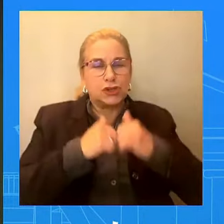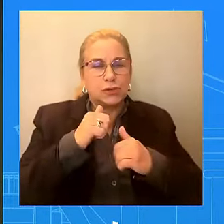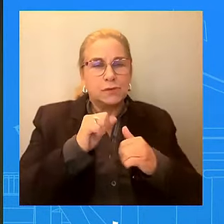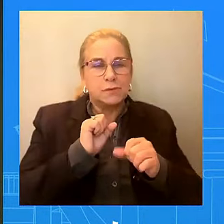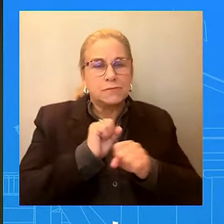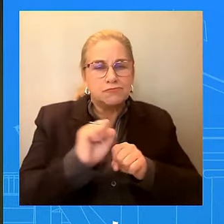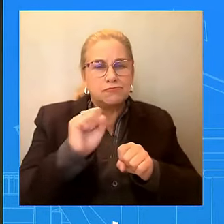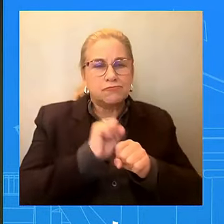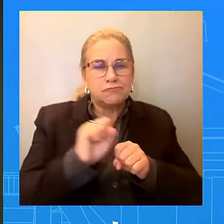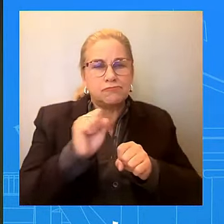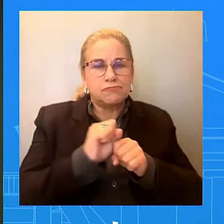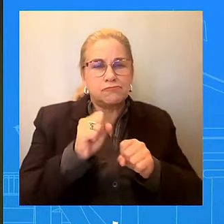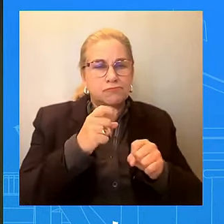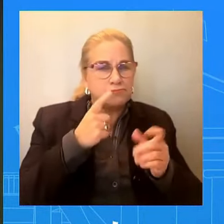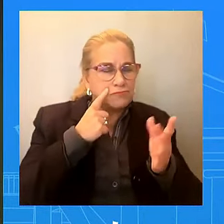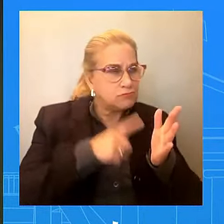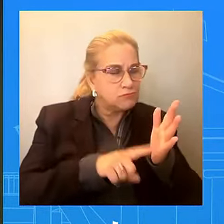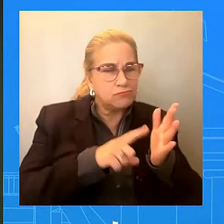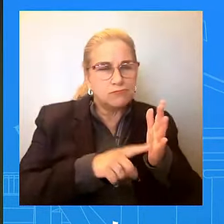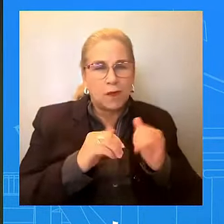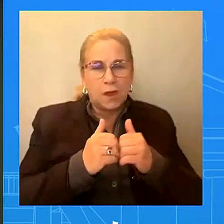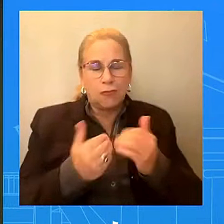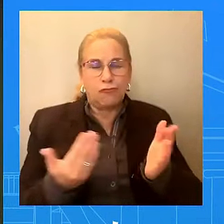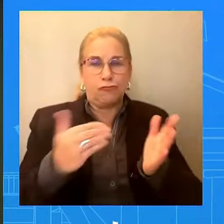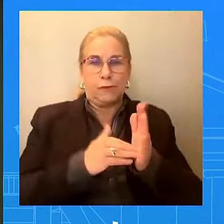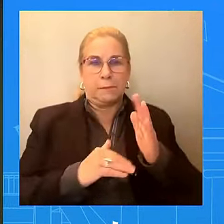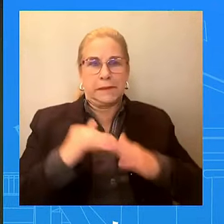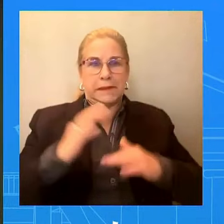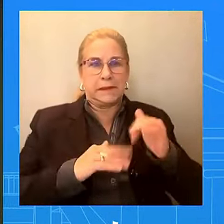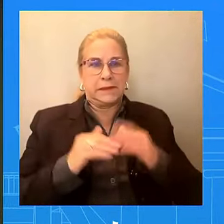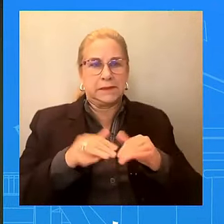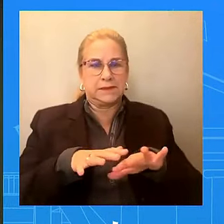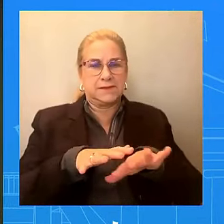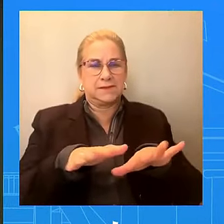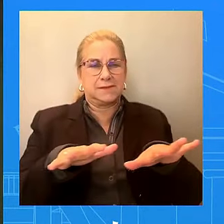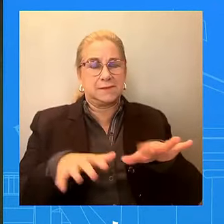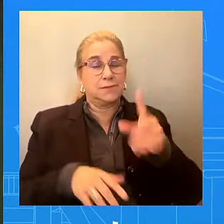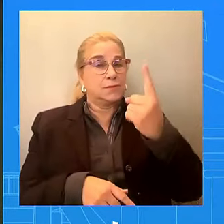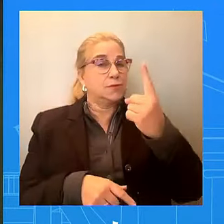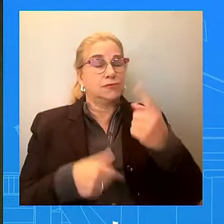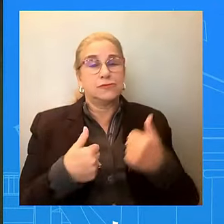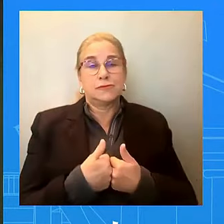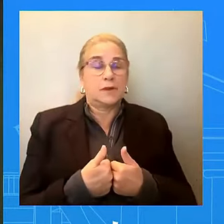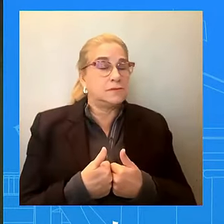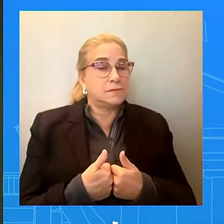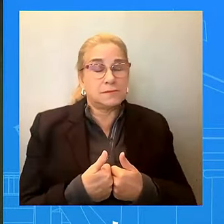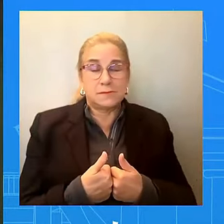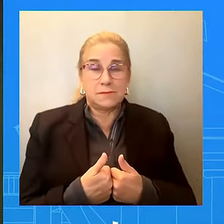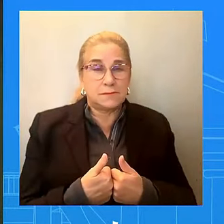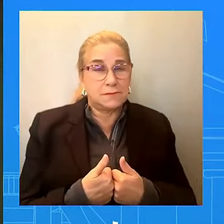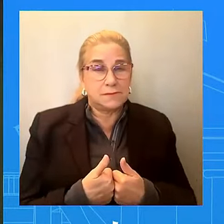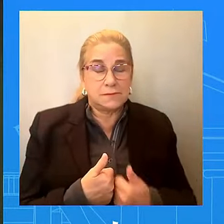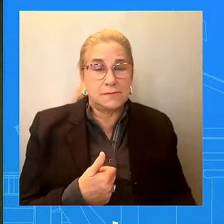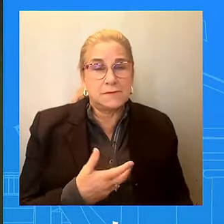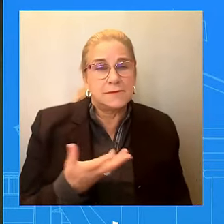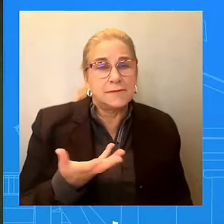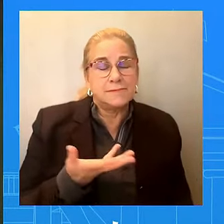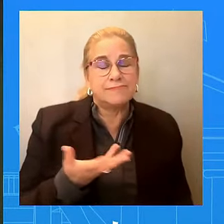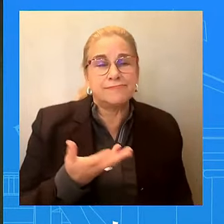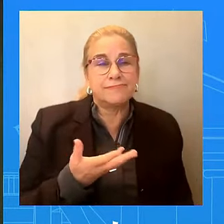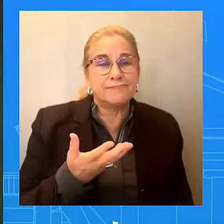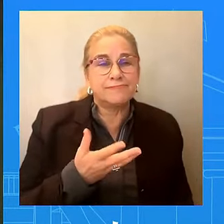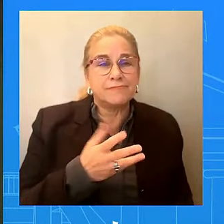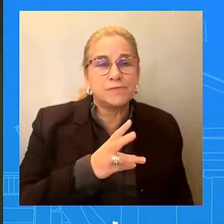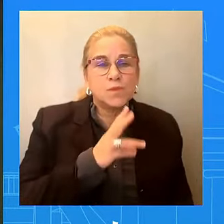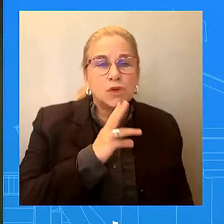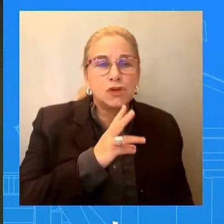long-term challenges is going to be to rebuild the water system in a number of cities where it's been completely decimated.